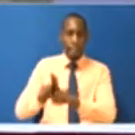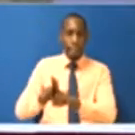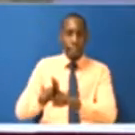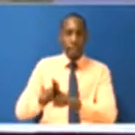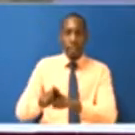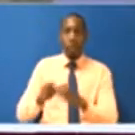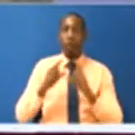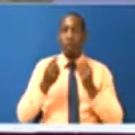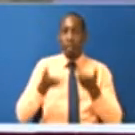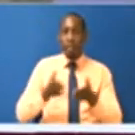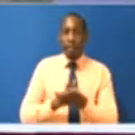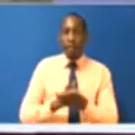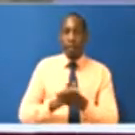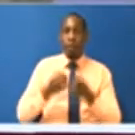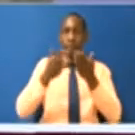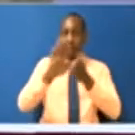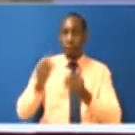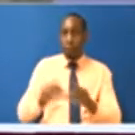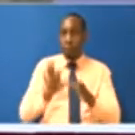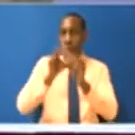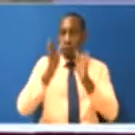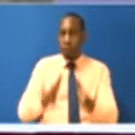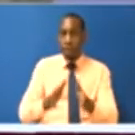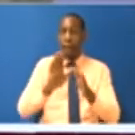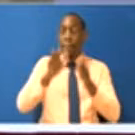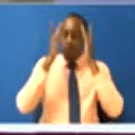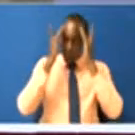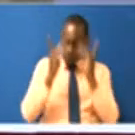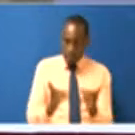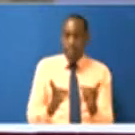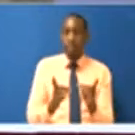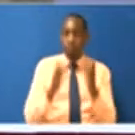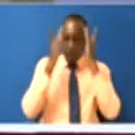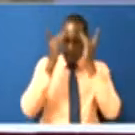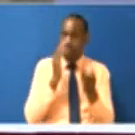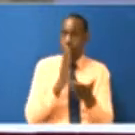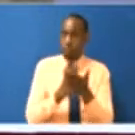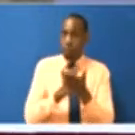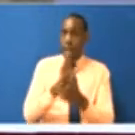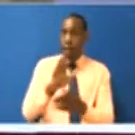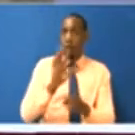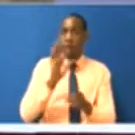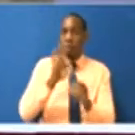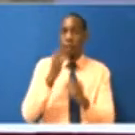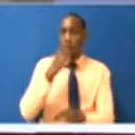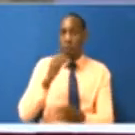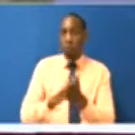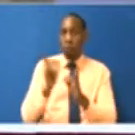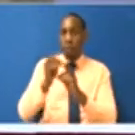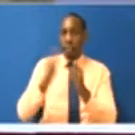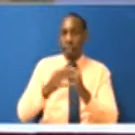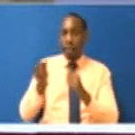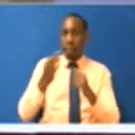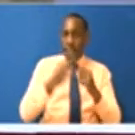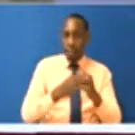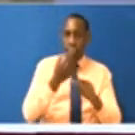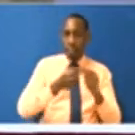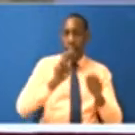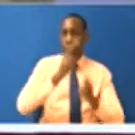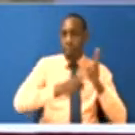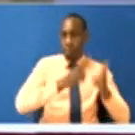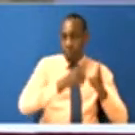and they'll be held here to give you a chance as a voter to make up your mind to decide who you will vote for on the 9th of august